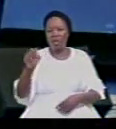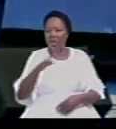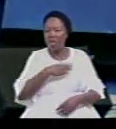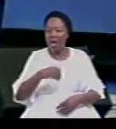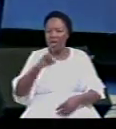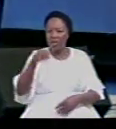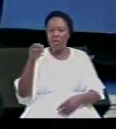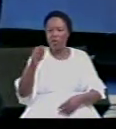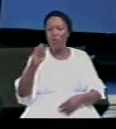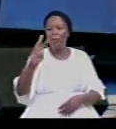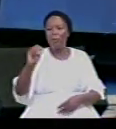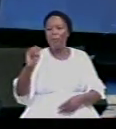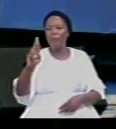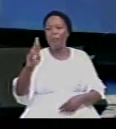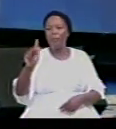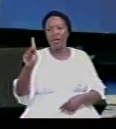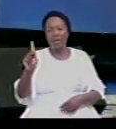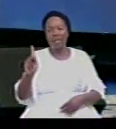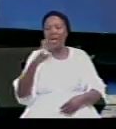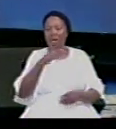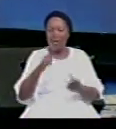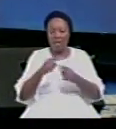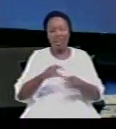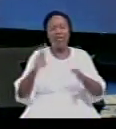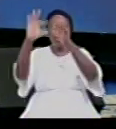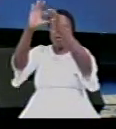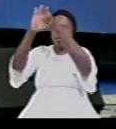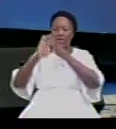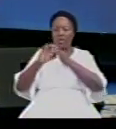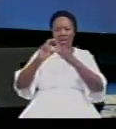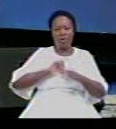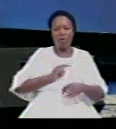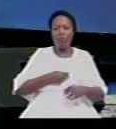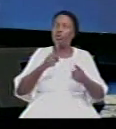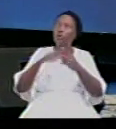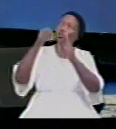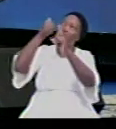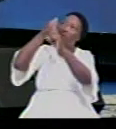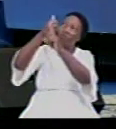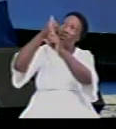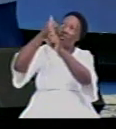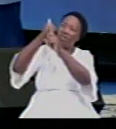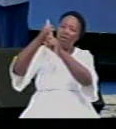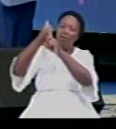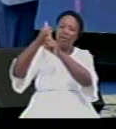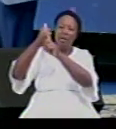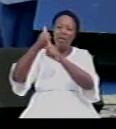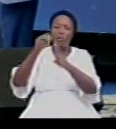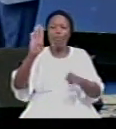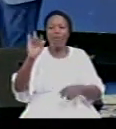He reconciled us to himself by Jesus Christ. That's how we